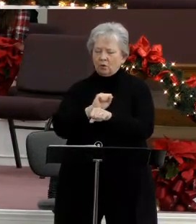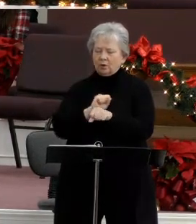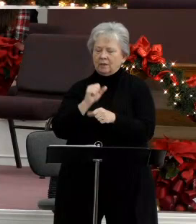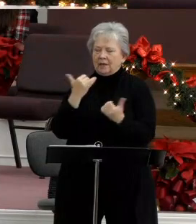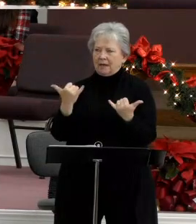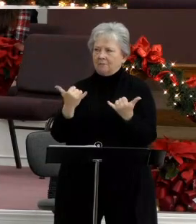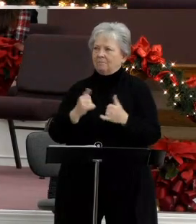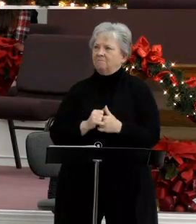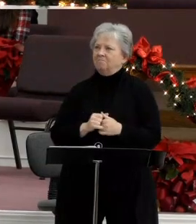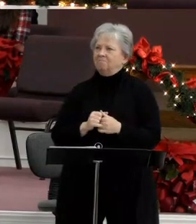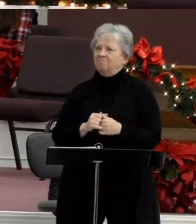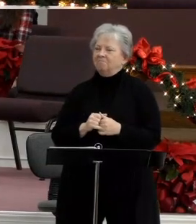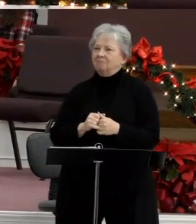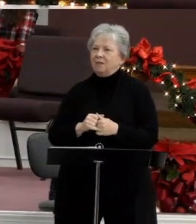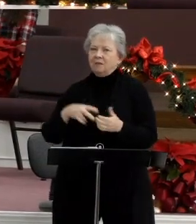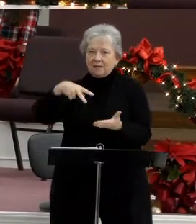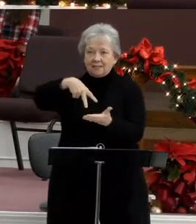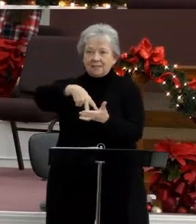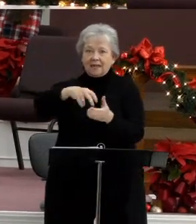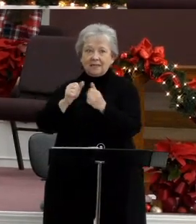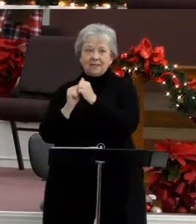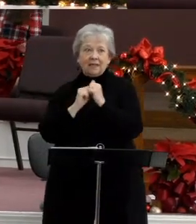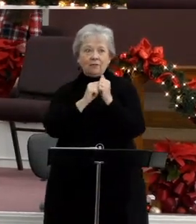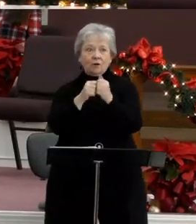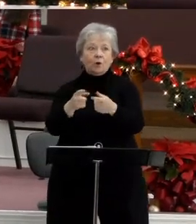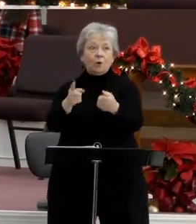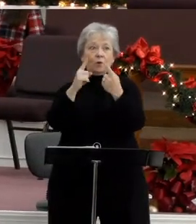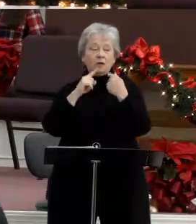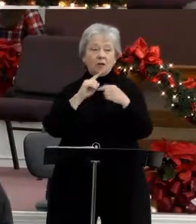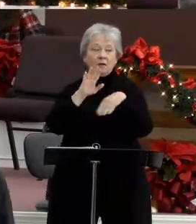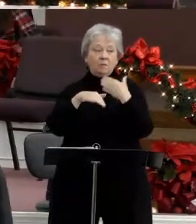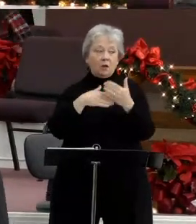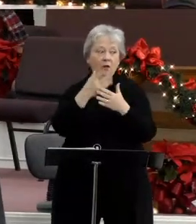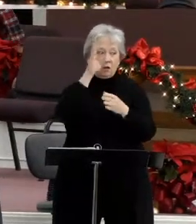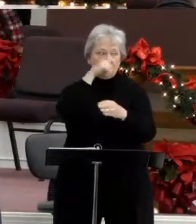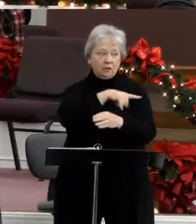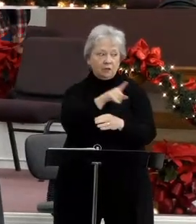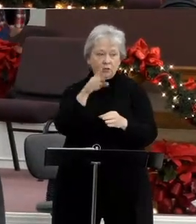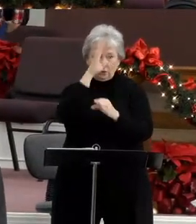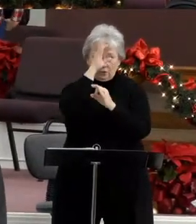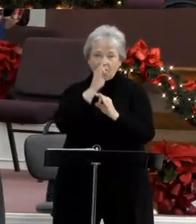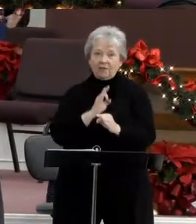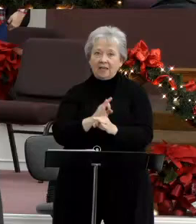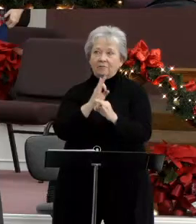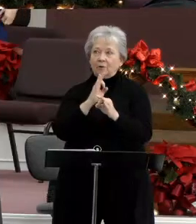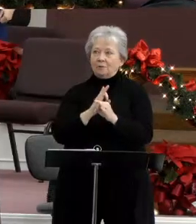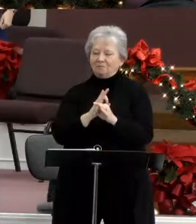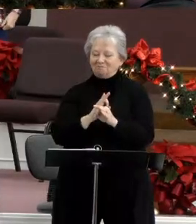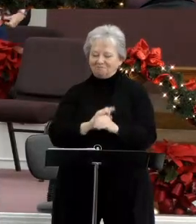Mike? Let's stand together as we sing, O Come, All Ye Faithful.